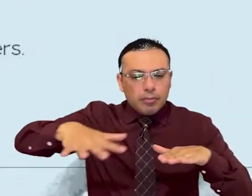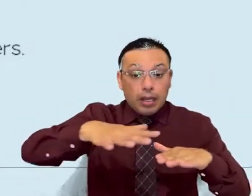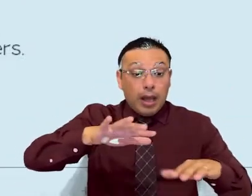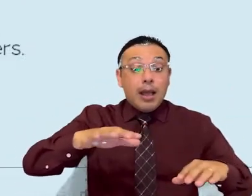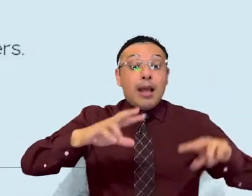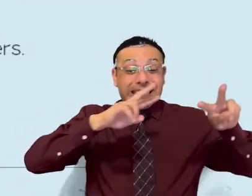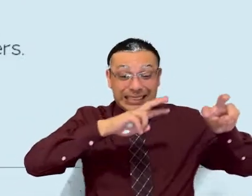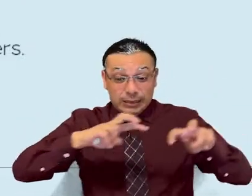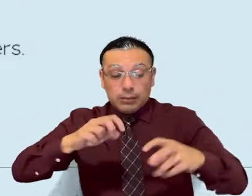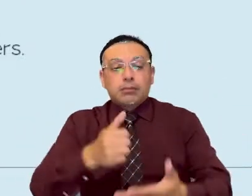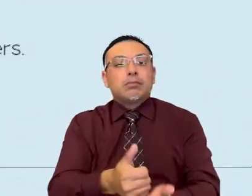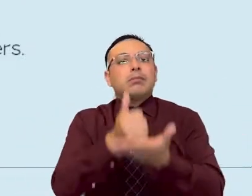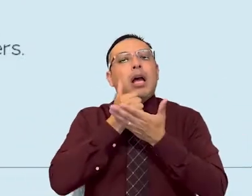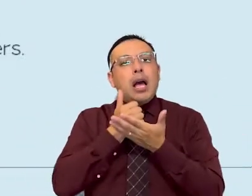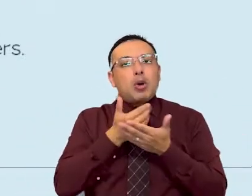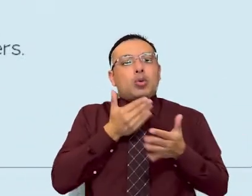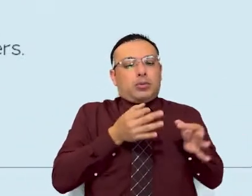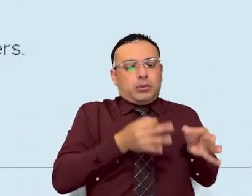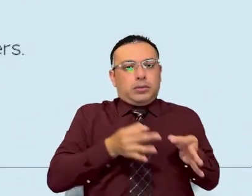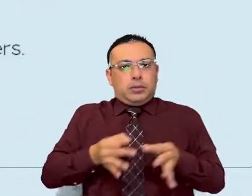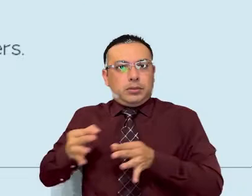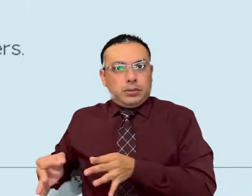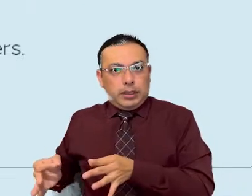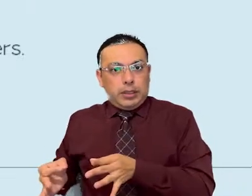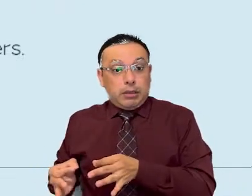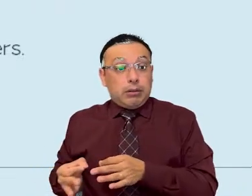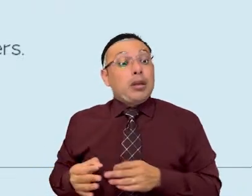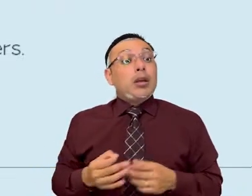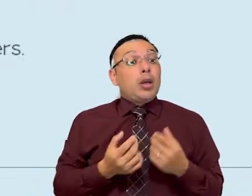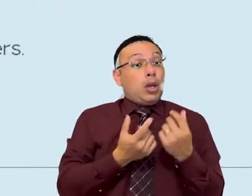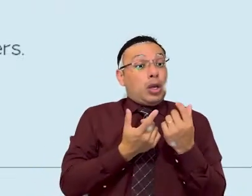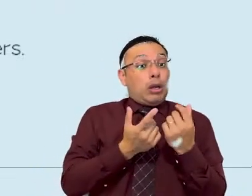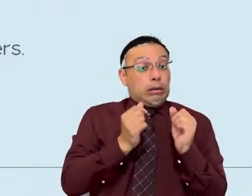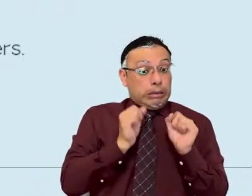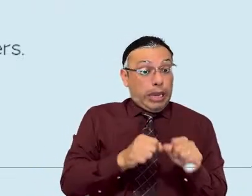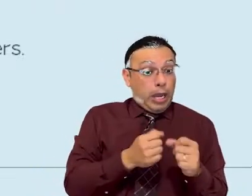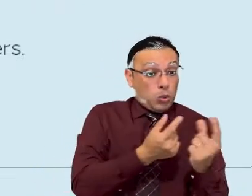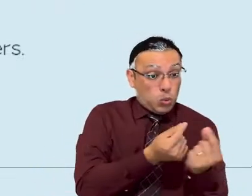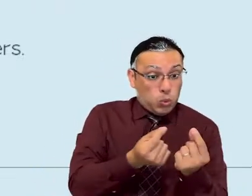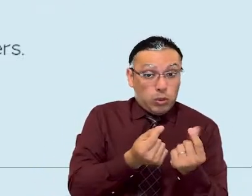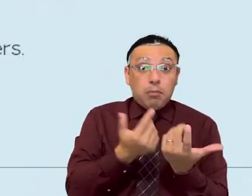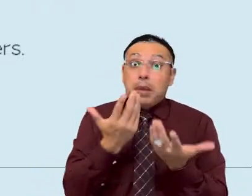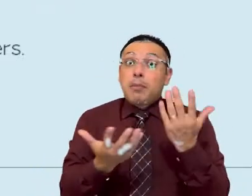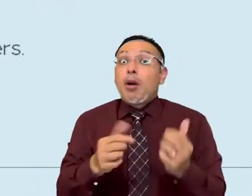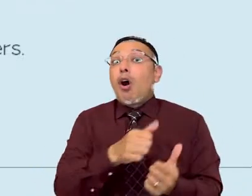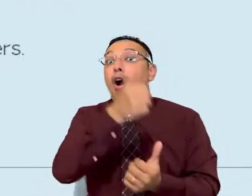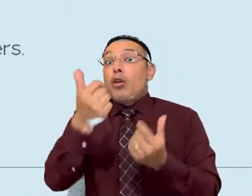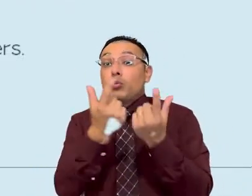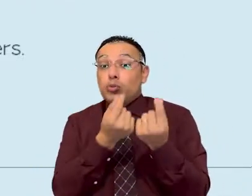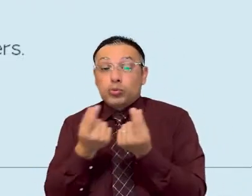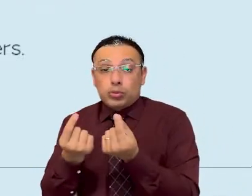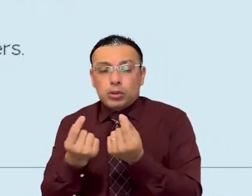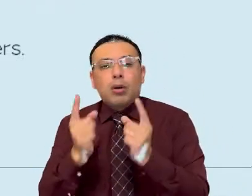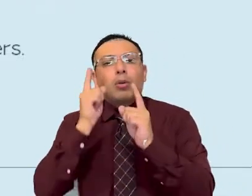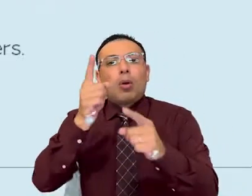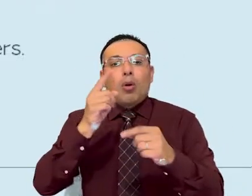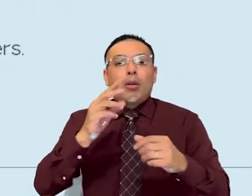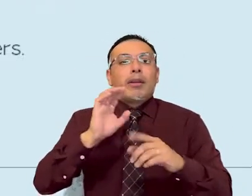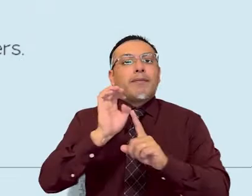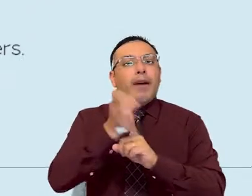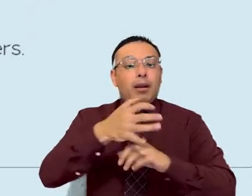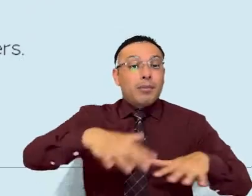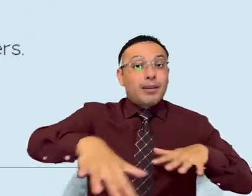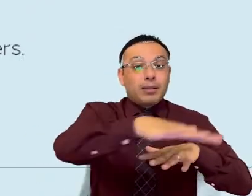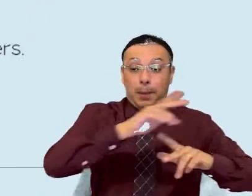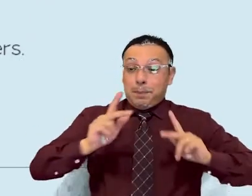about additional uses so that we can have good environmental and human coexistence in the most environmentally